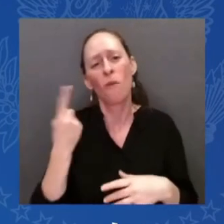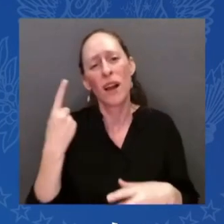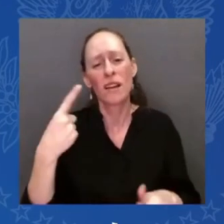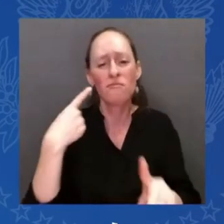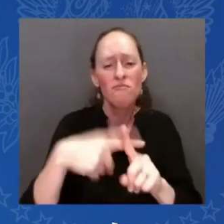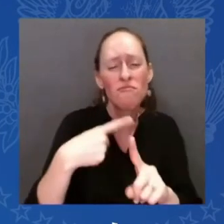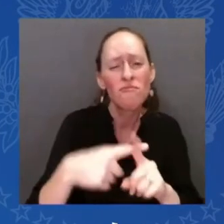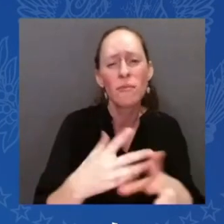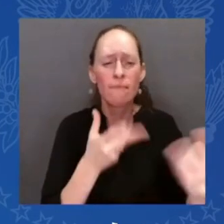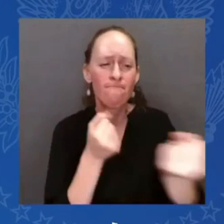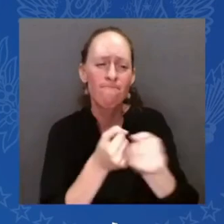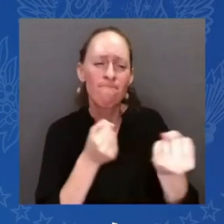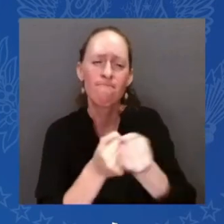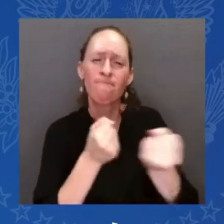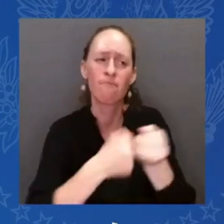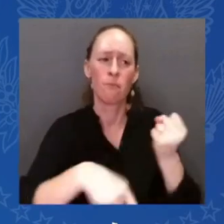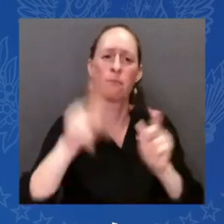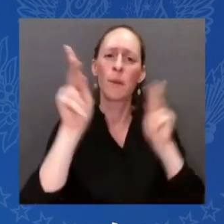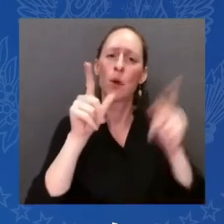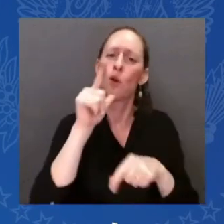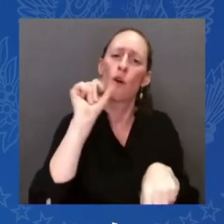dream.